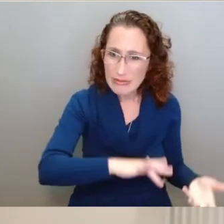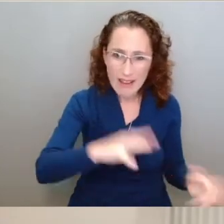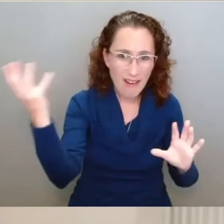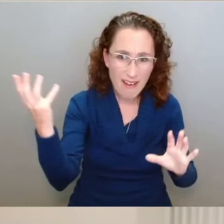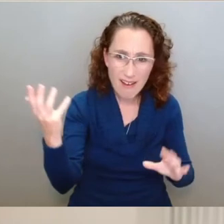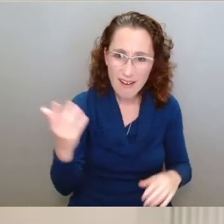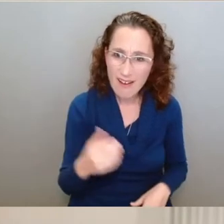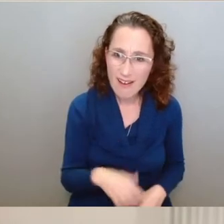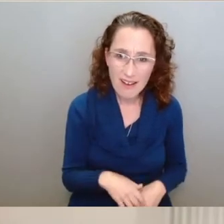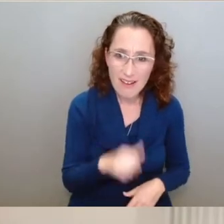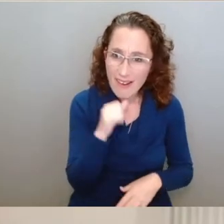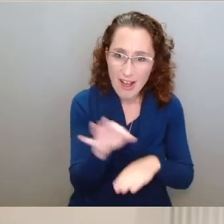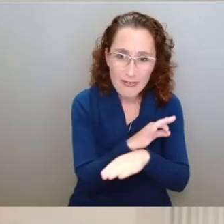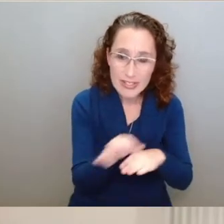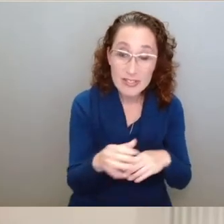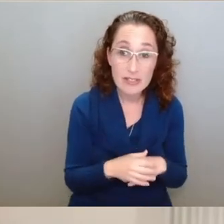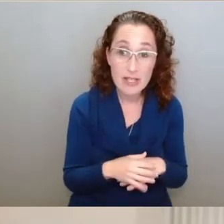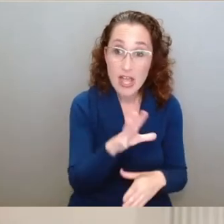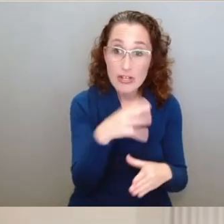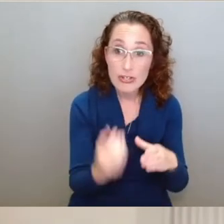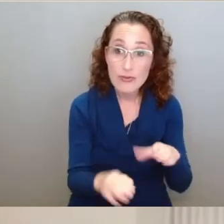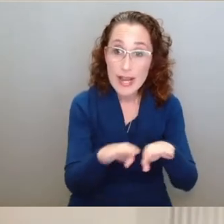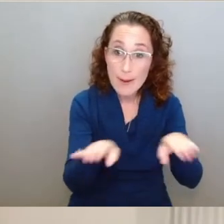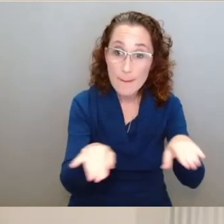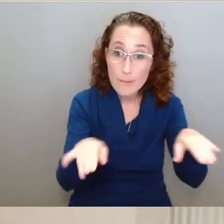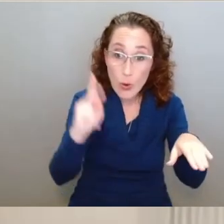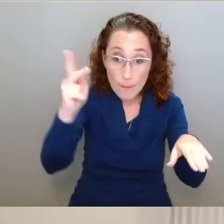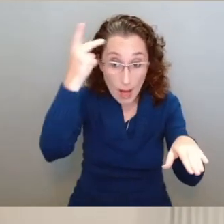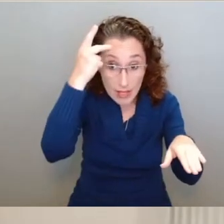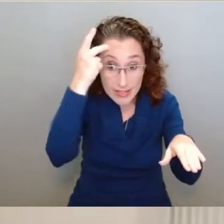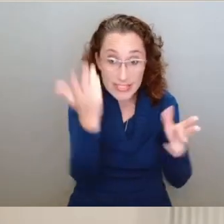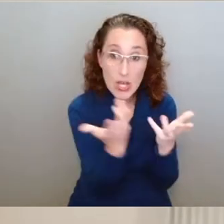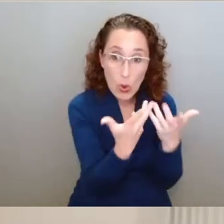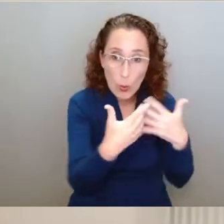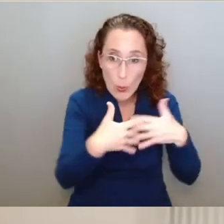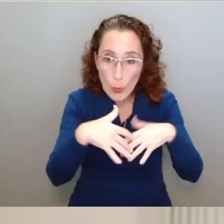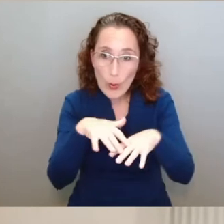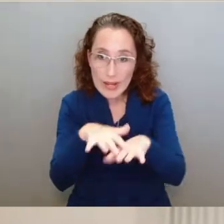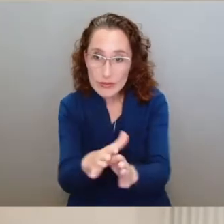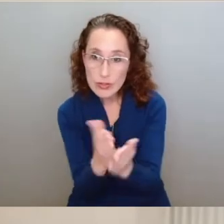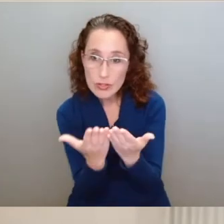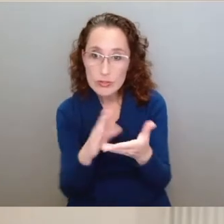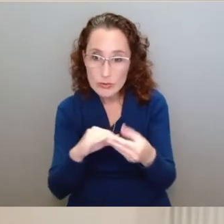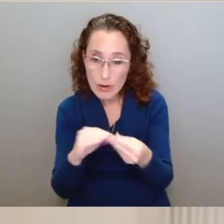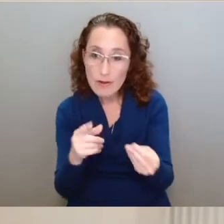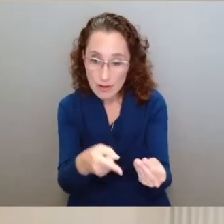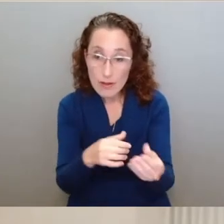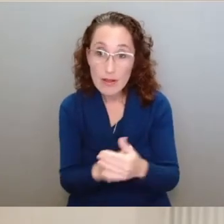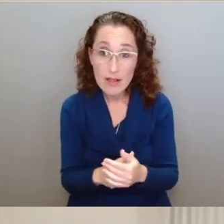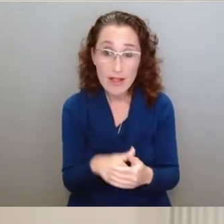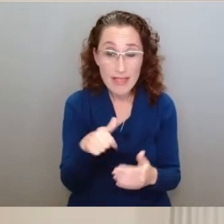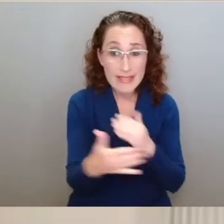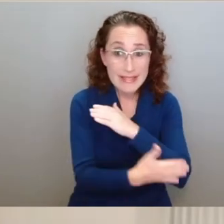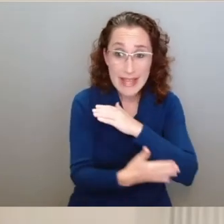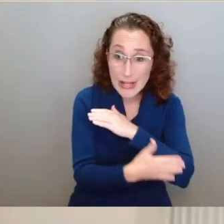is a metaphor, this idea of drained pool politics. And I weave it through in the book to show how it explains how we as a country turned away